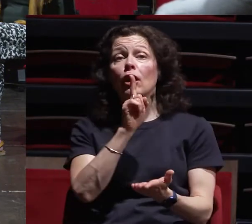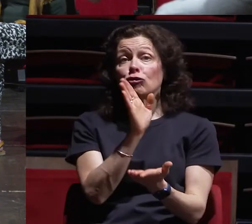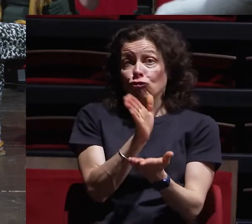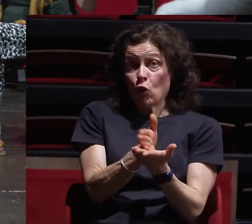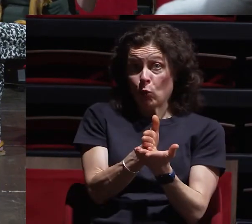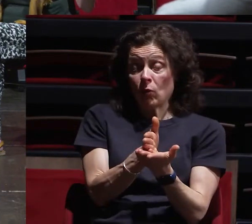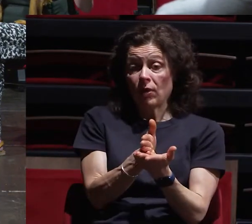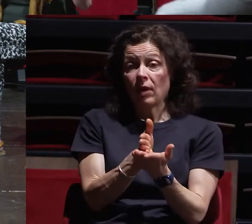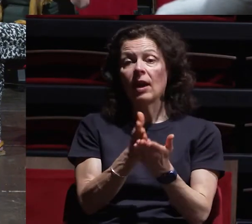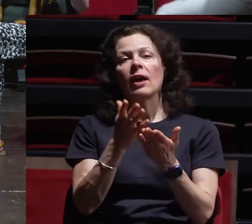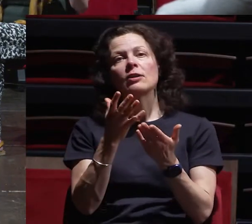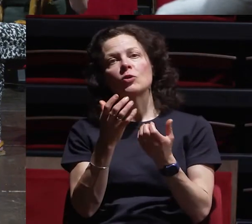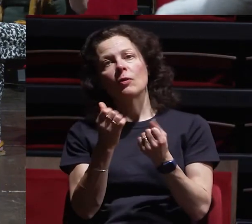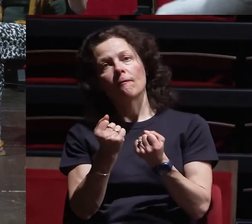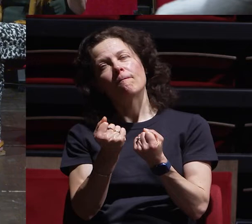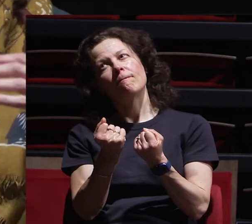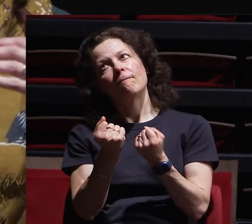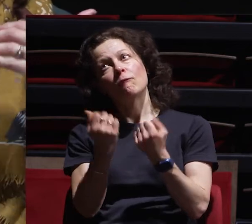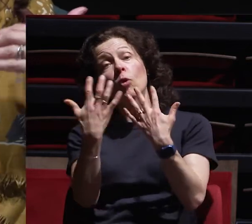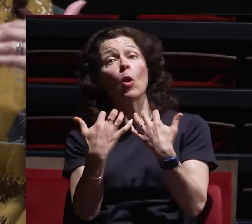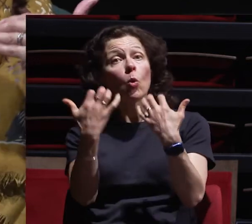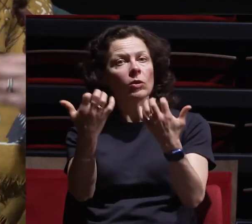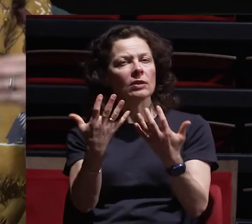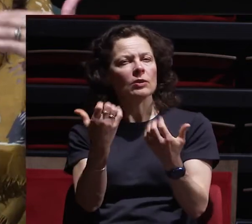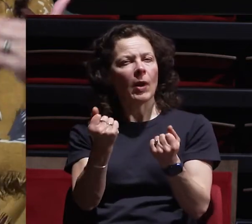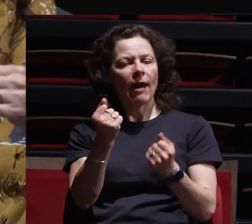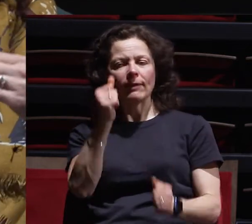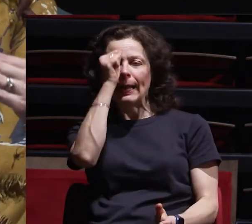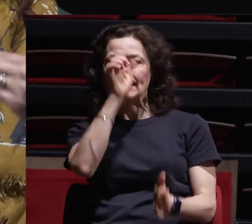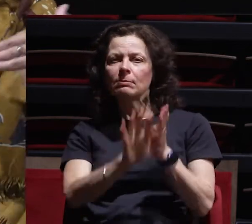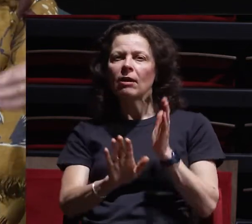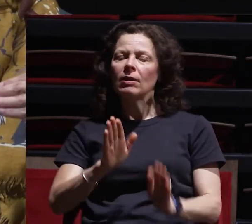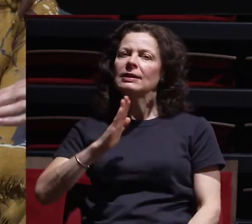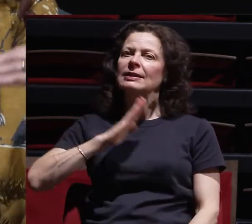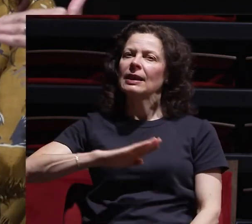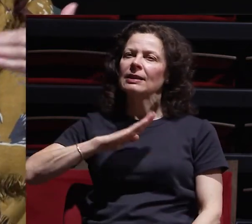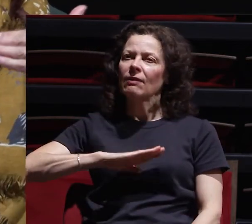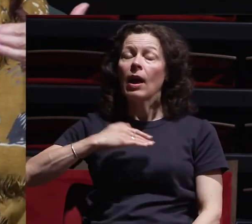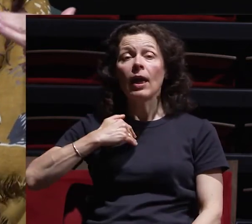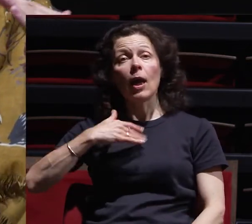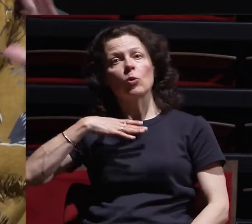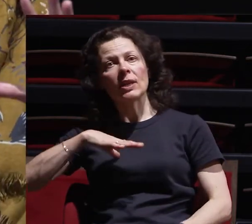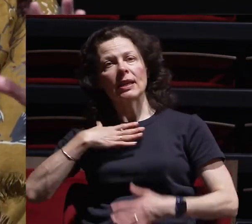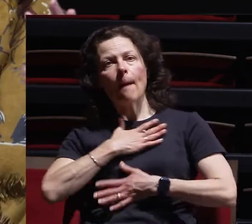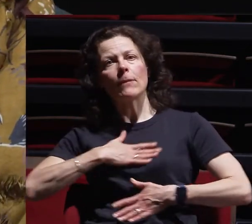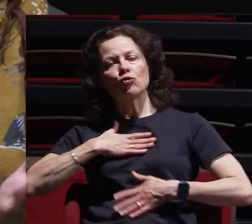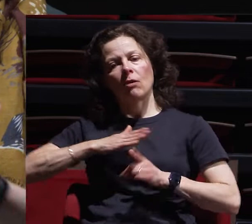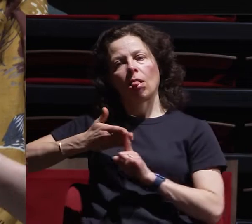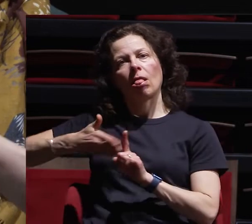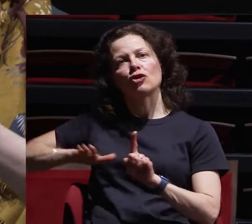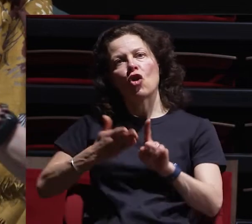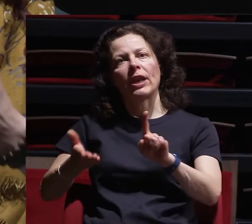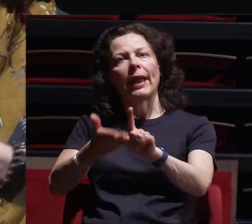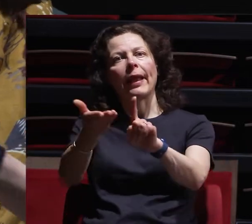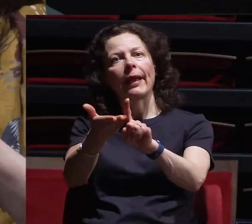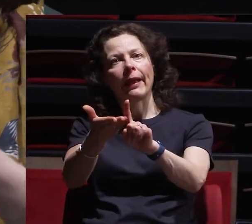or something really meta, the truth is that in order to have a satisfying experience, I think, as an audience member, you need to be